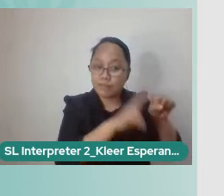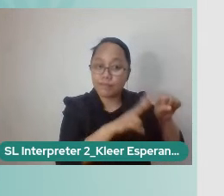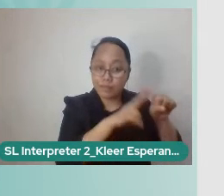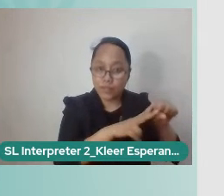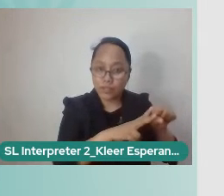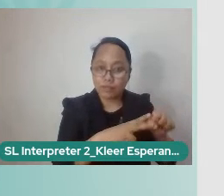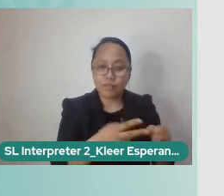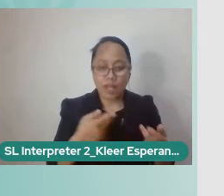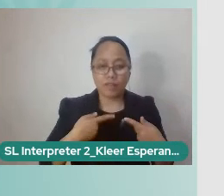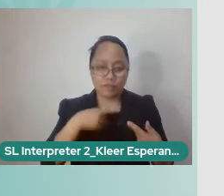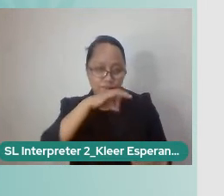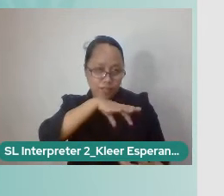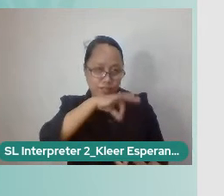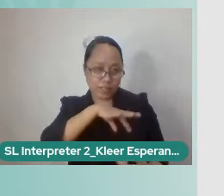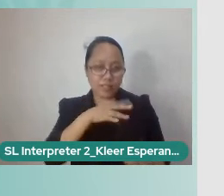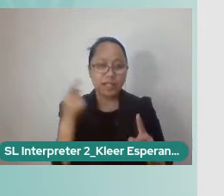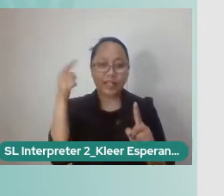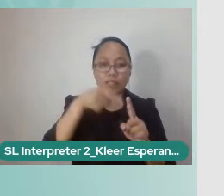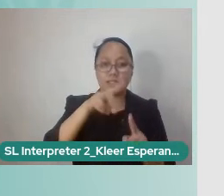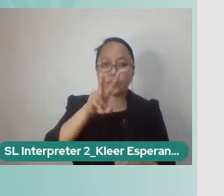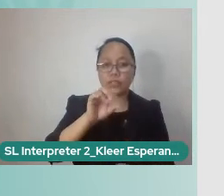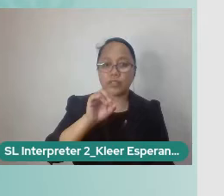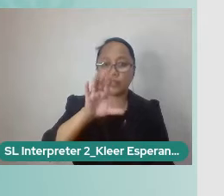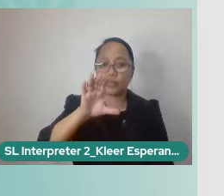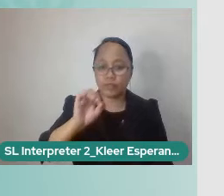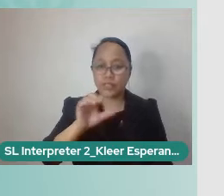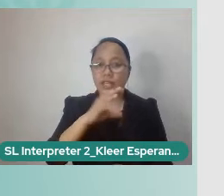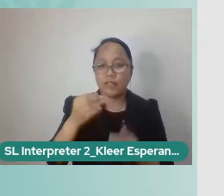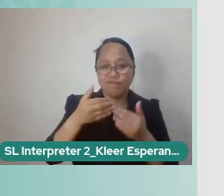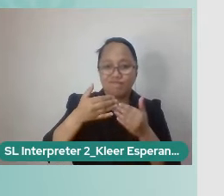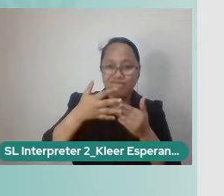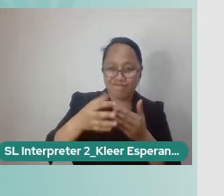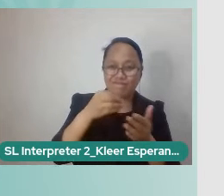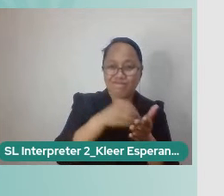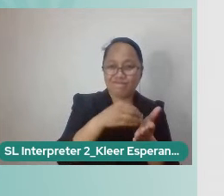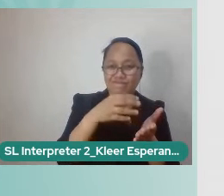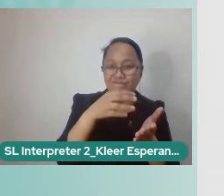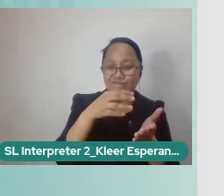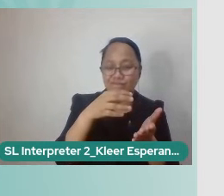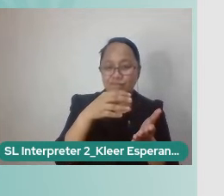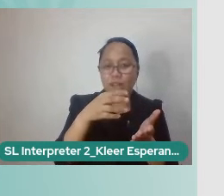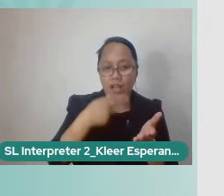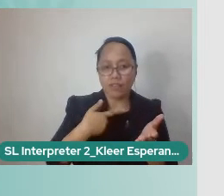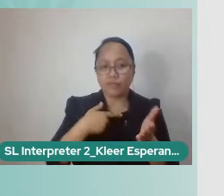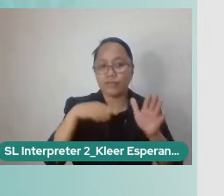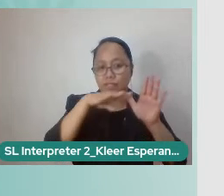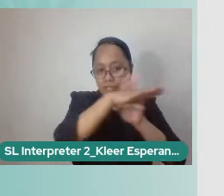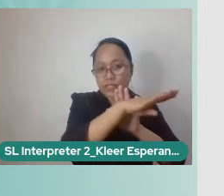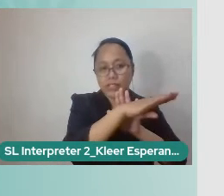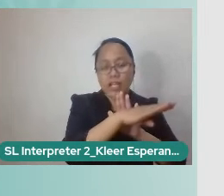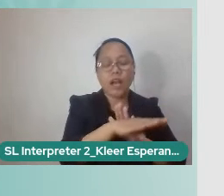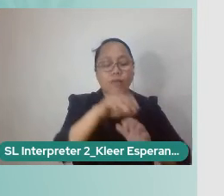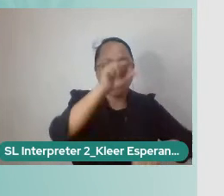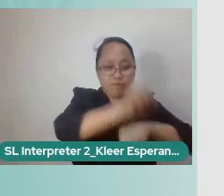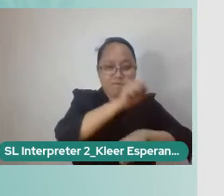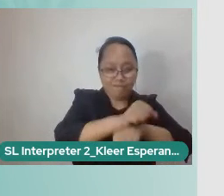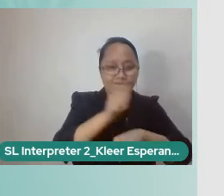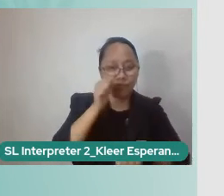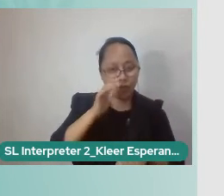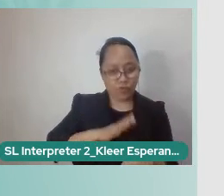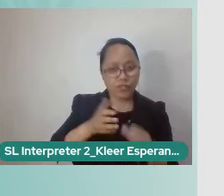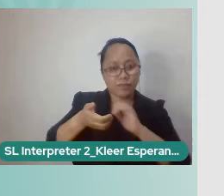and beyond, owing to increases in women's workforce participation. And the return on investment rises actually to